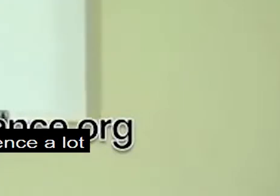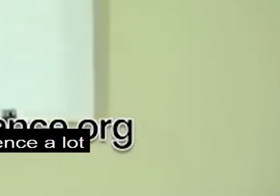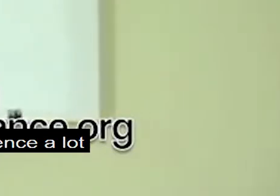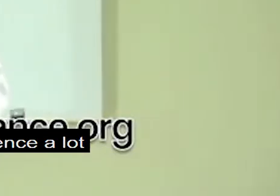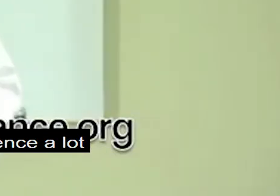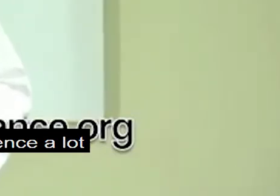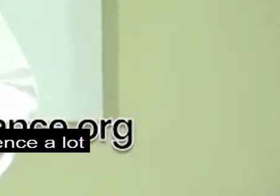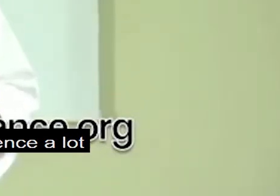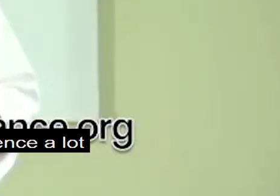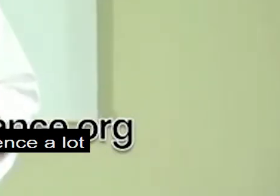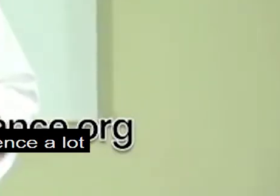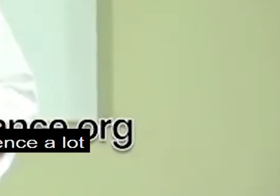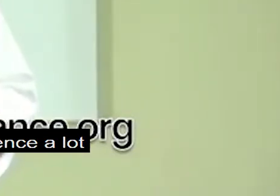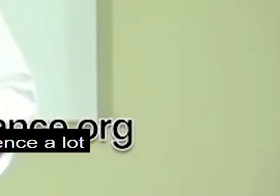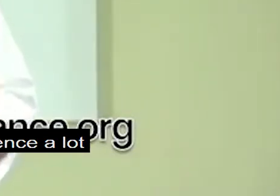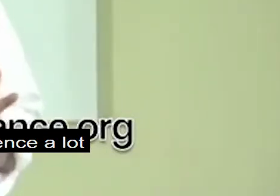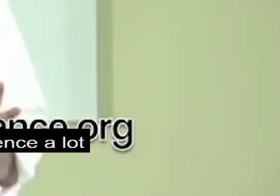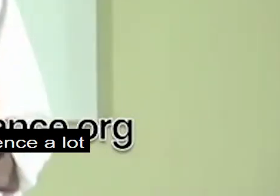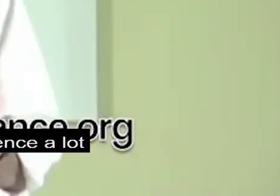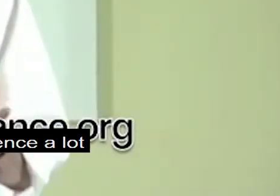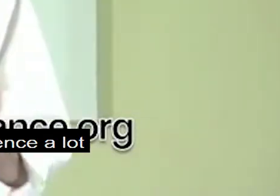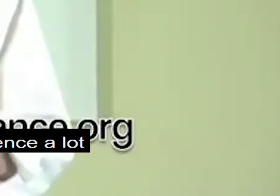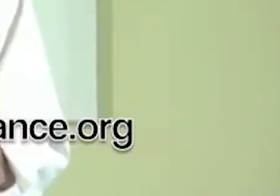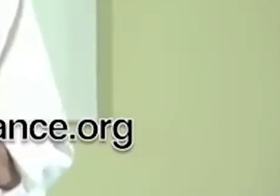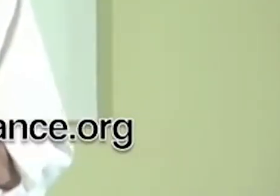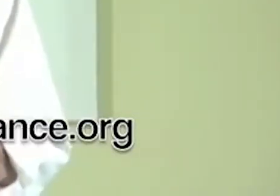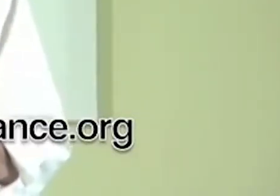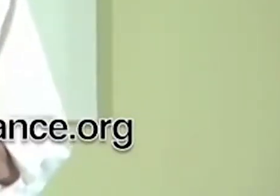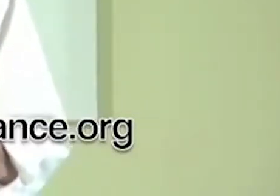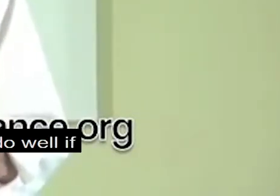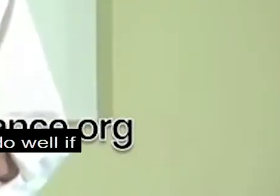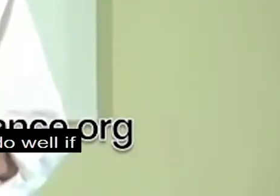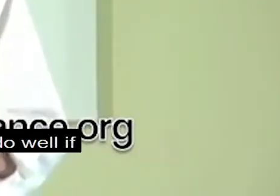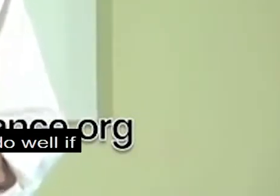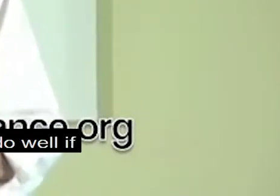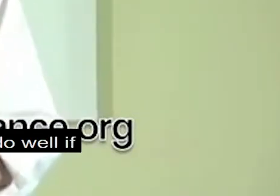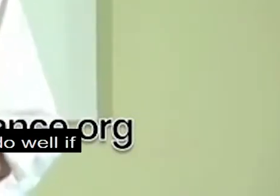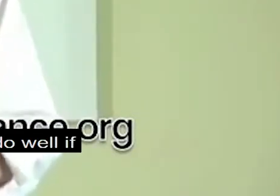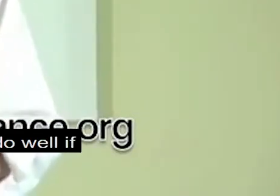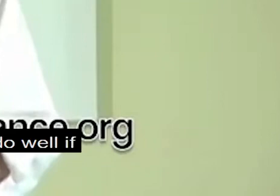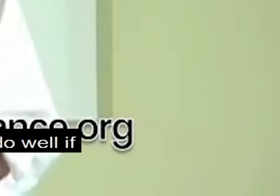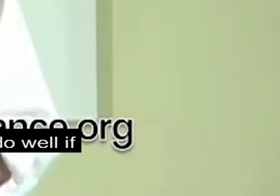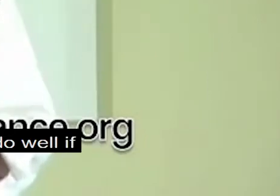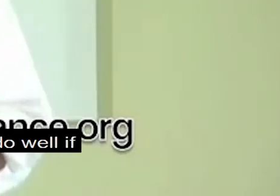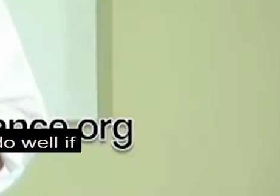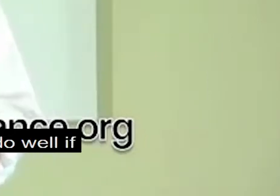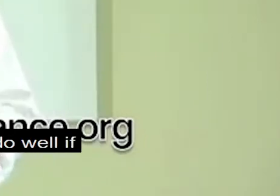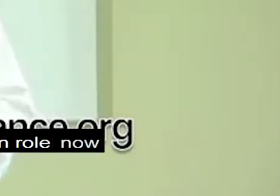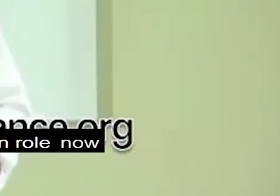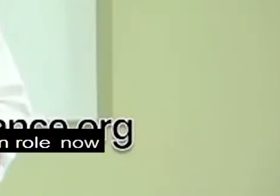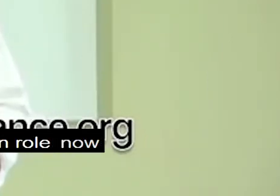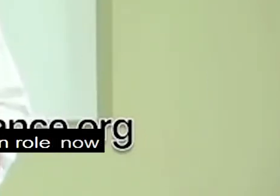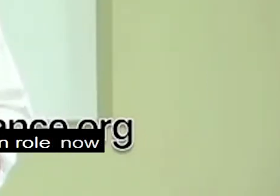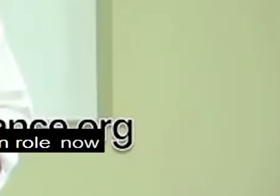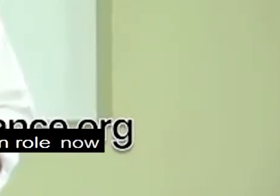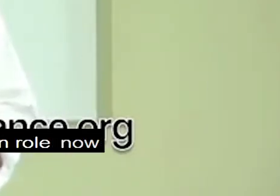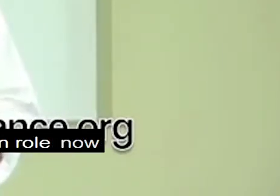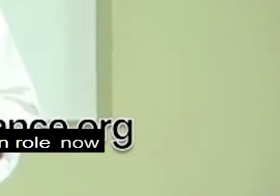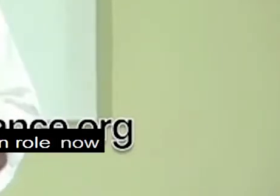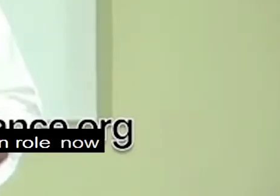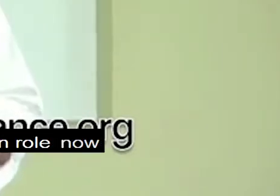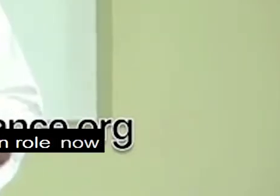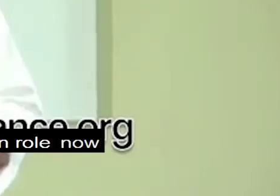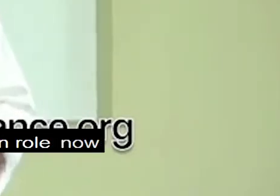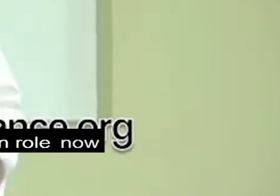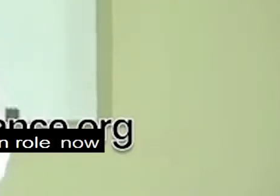lot harder, and in my experience, a lot more productive. You've just shifted to kids do well if they can,